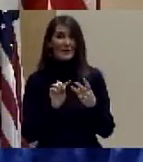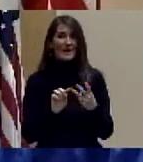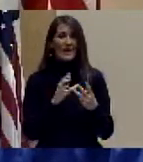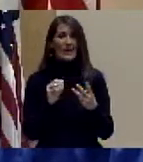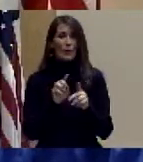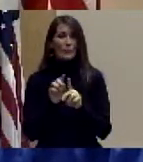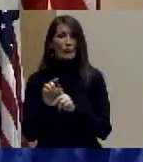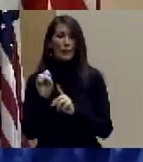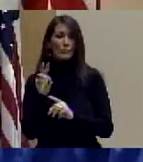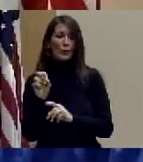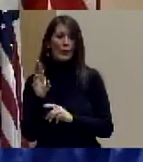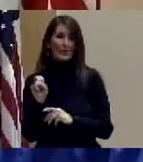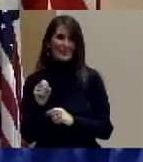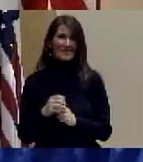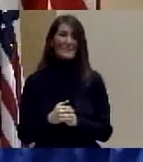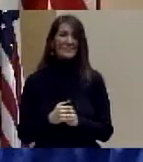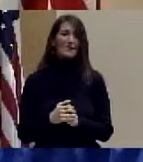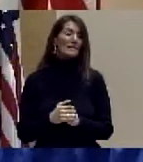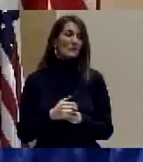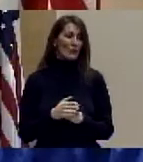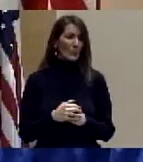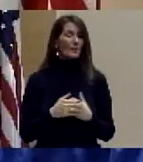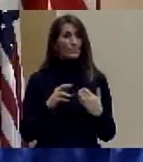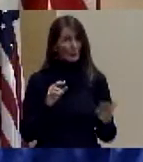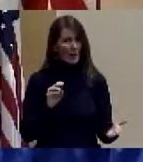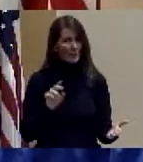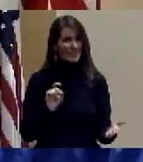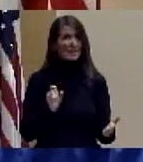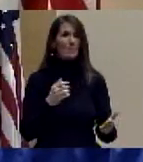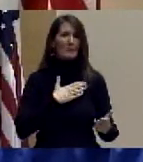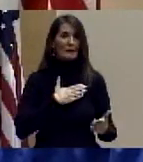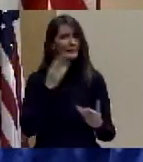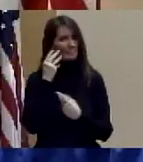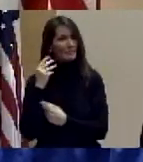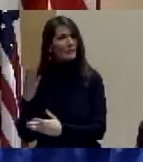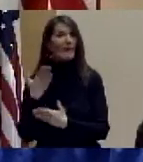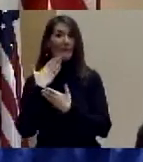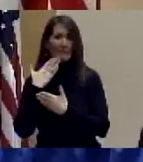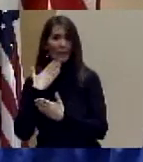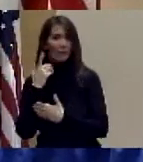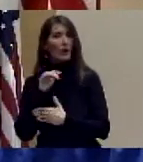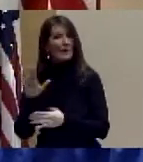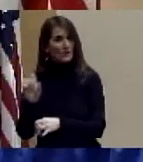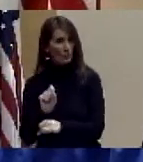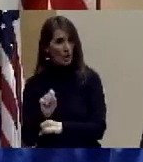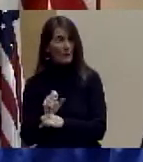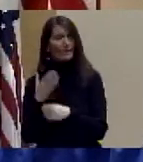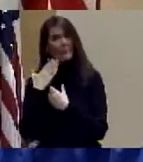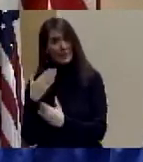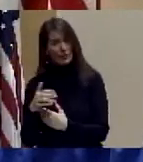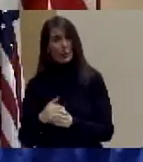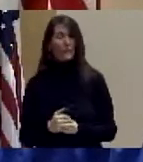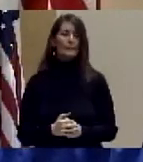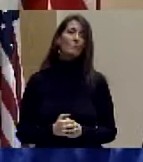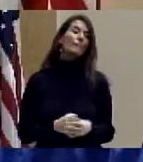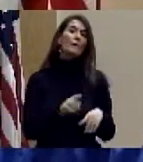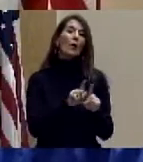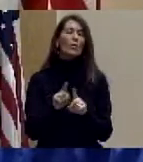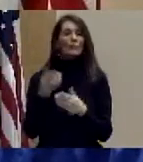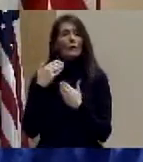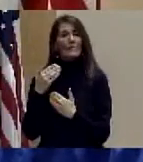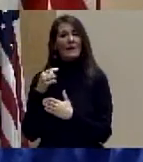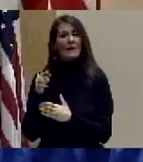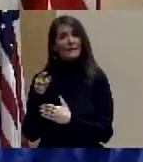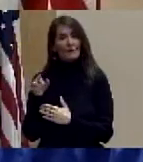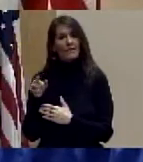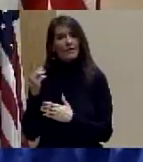Sewers. And Ramsey, please convey our appreciation for all of that work to Tim. But I also want to thank all of his